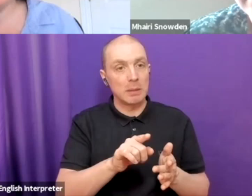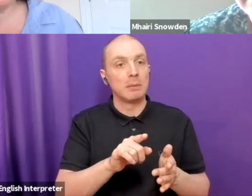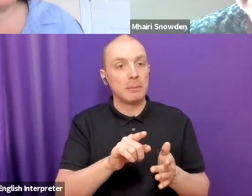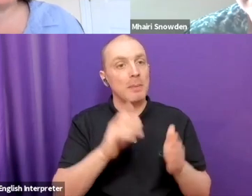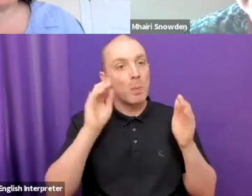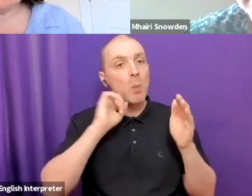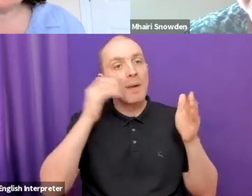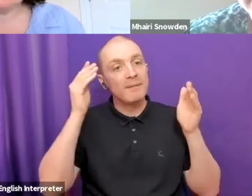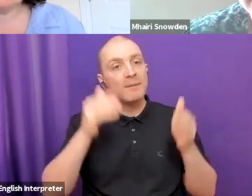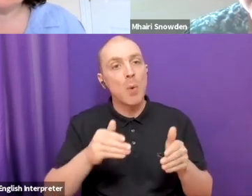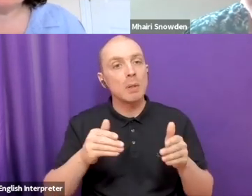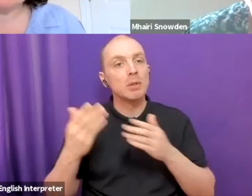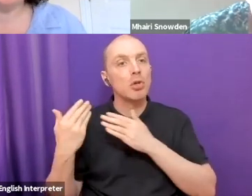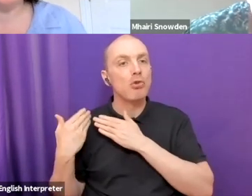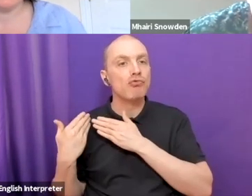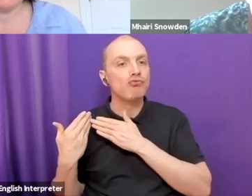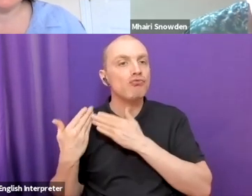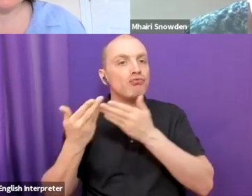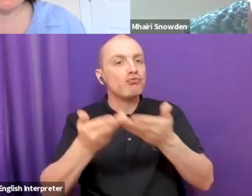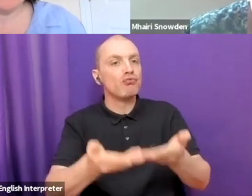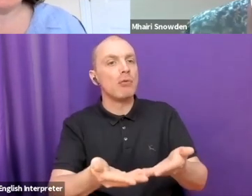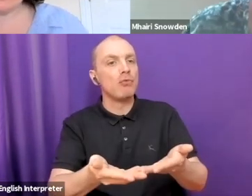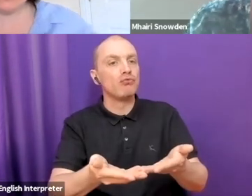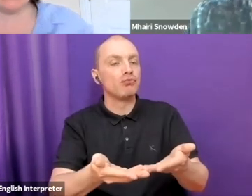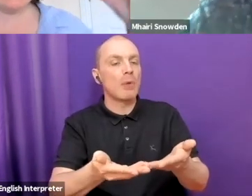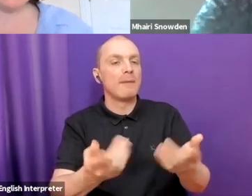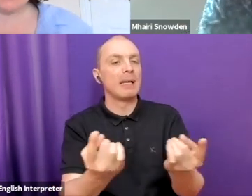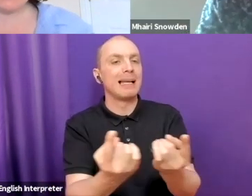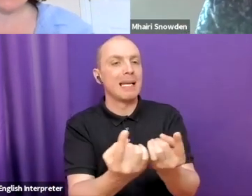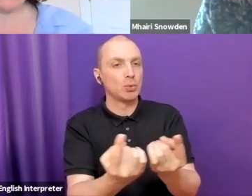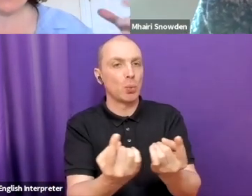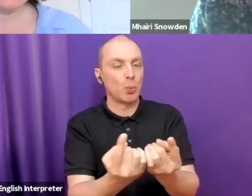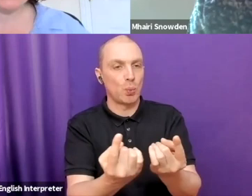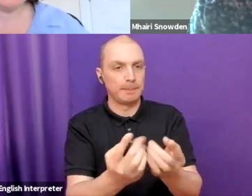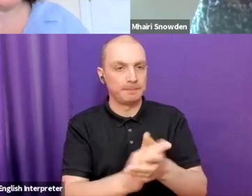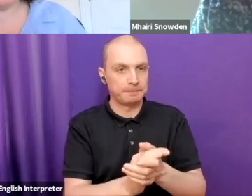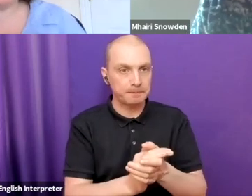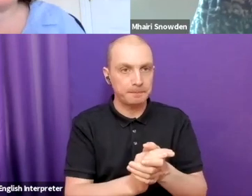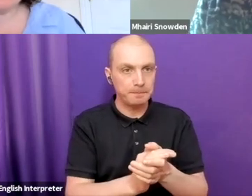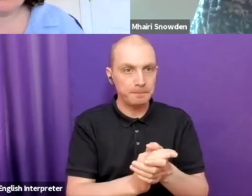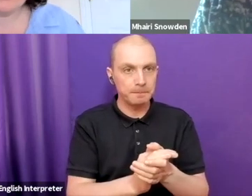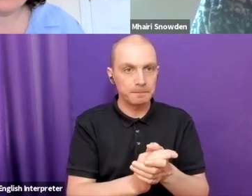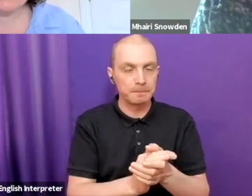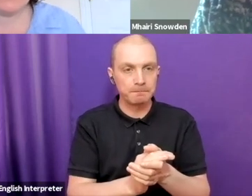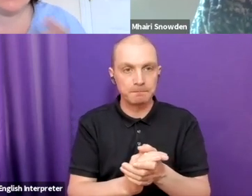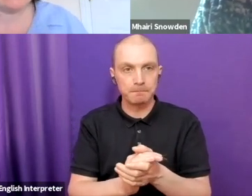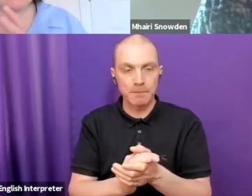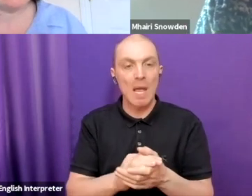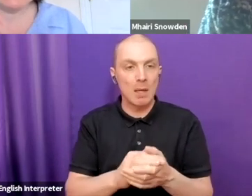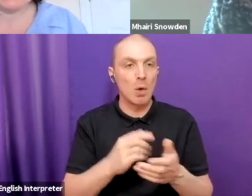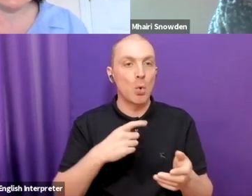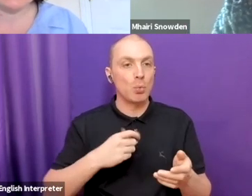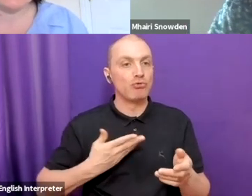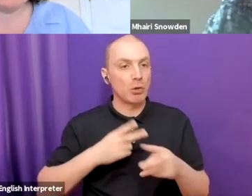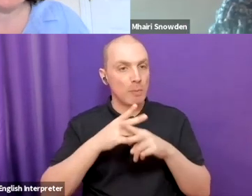of this, and also the British Institute for Human Rights, who will be looking, who've got that kind of UK-wide view, which is so important, and they can